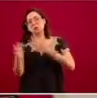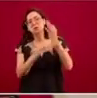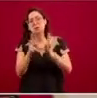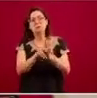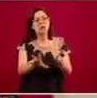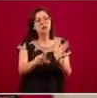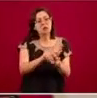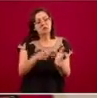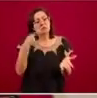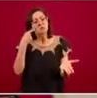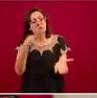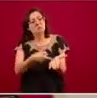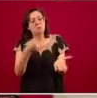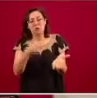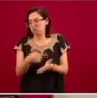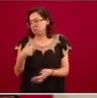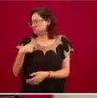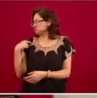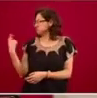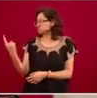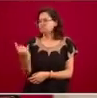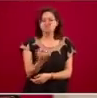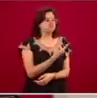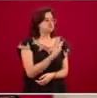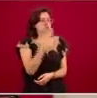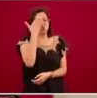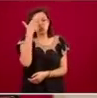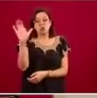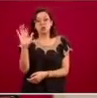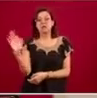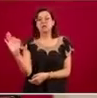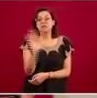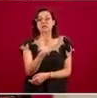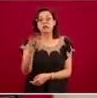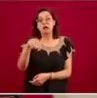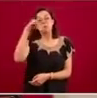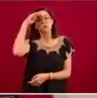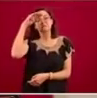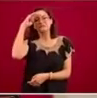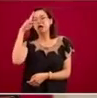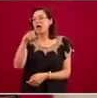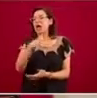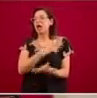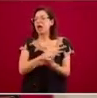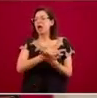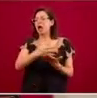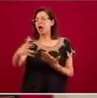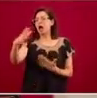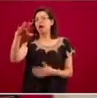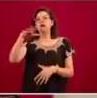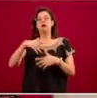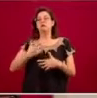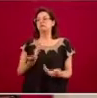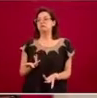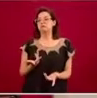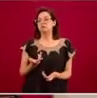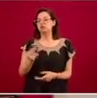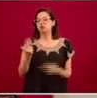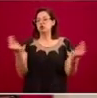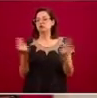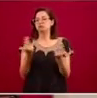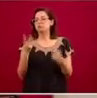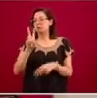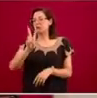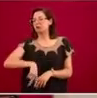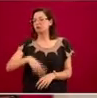someone you know or you care about will get COVID, or you yourself will get COVID, because maybe you're looking at the information on the news, and